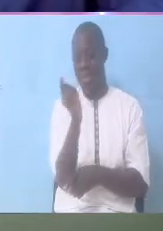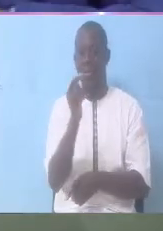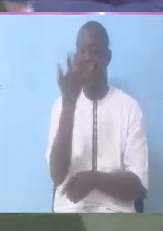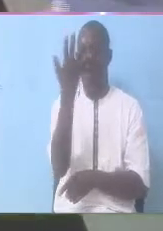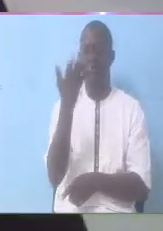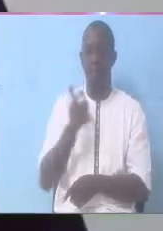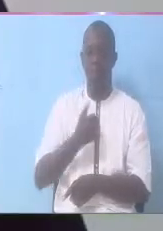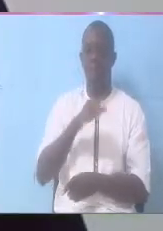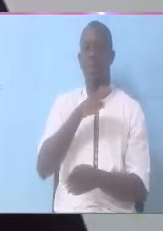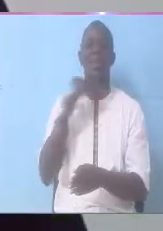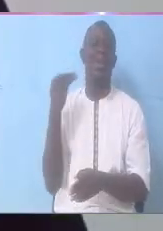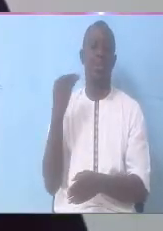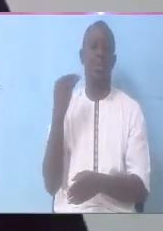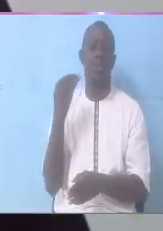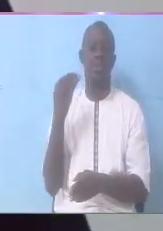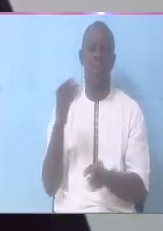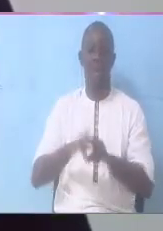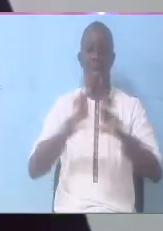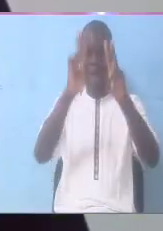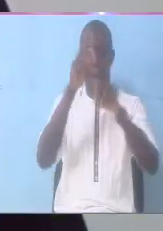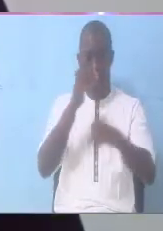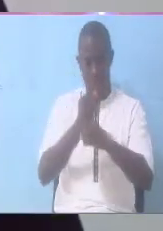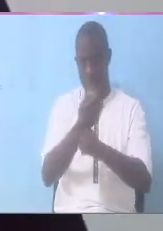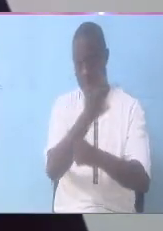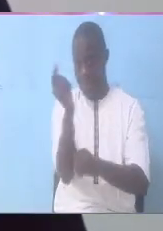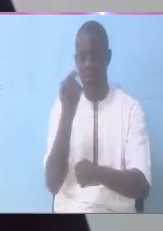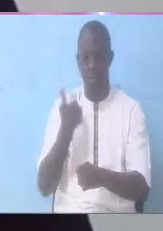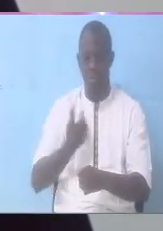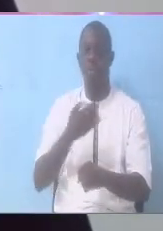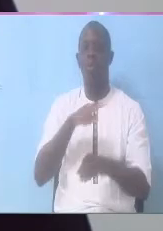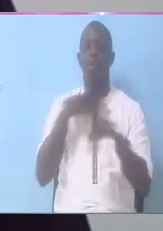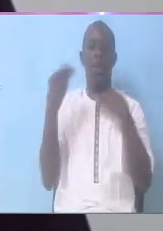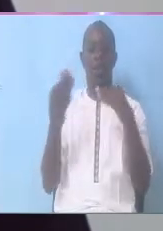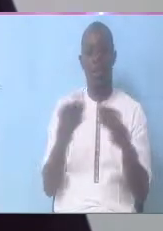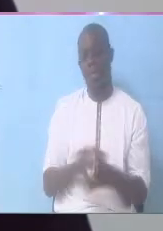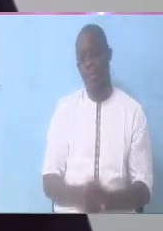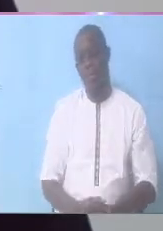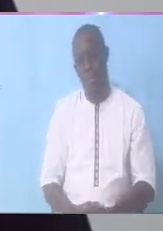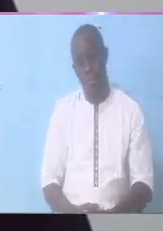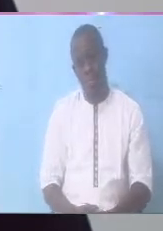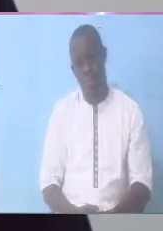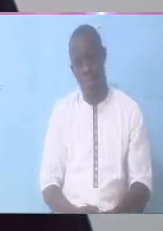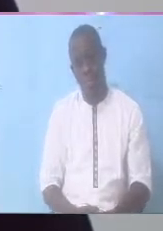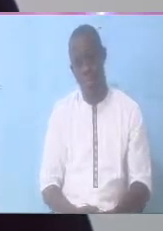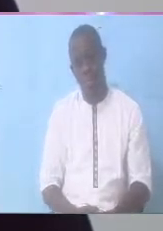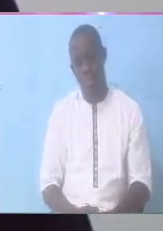people killed.